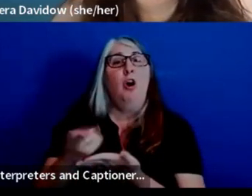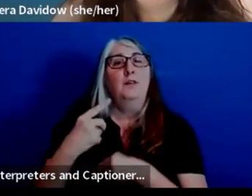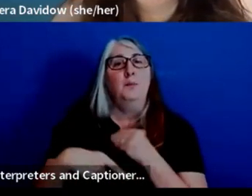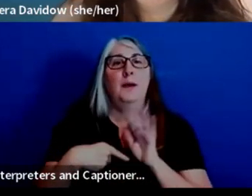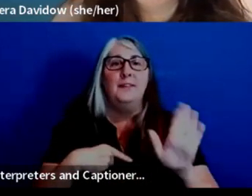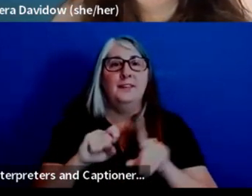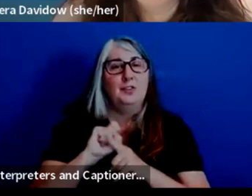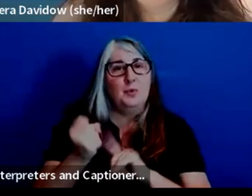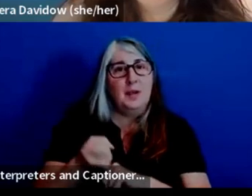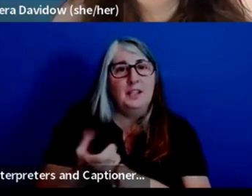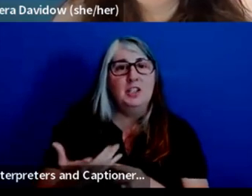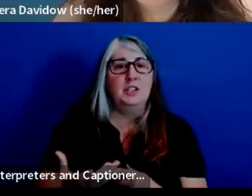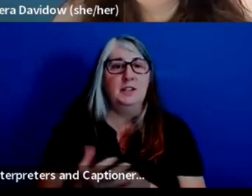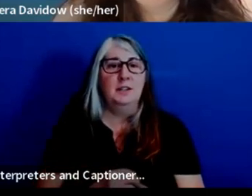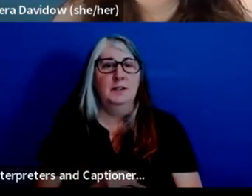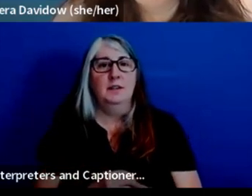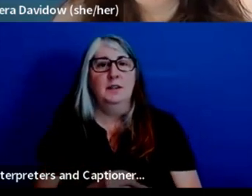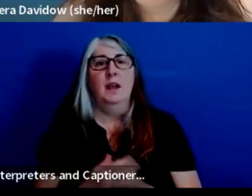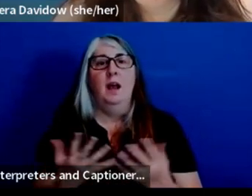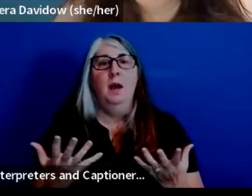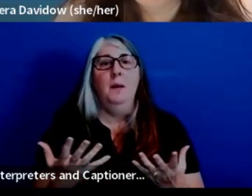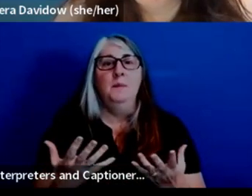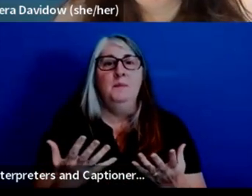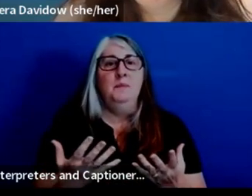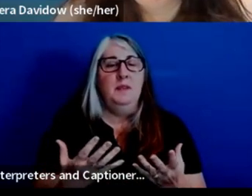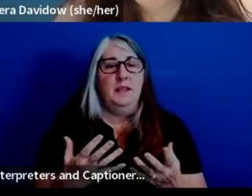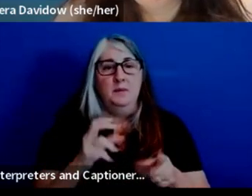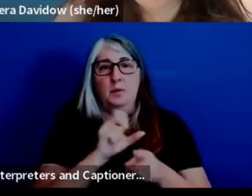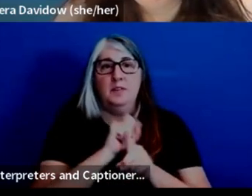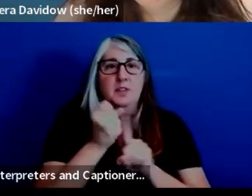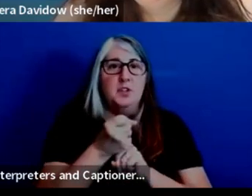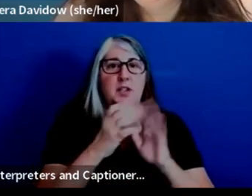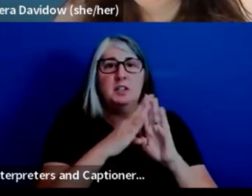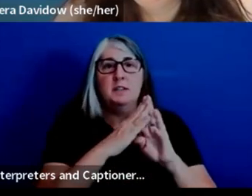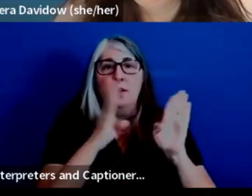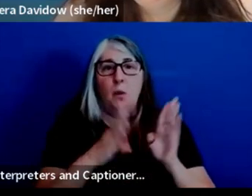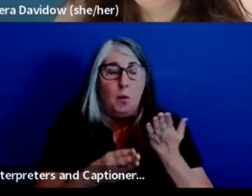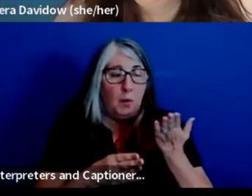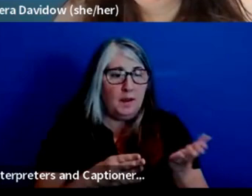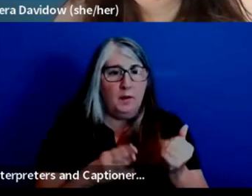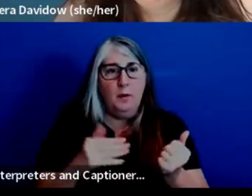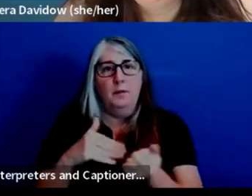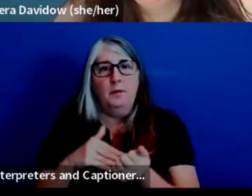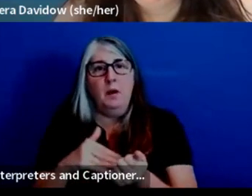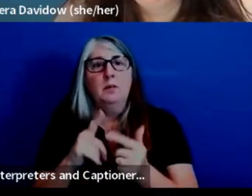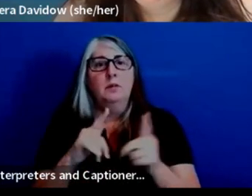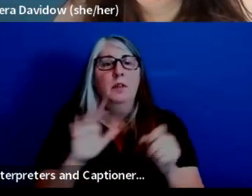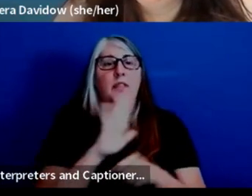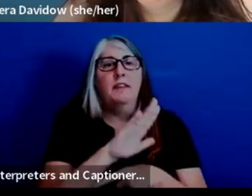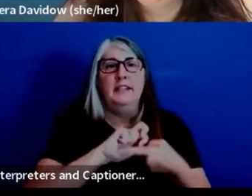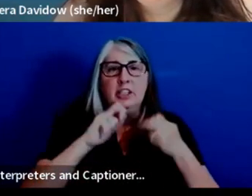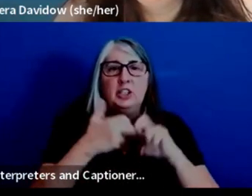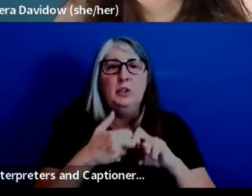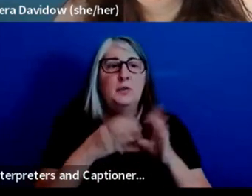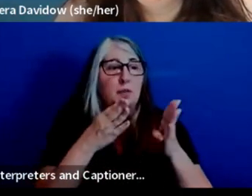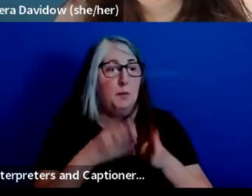it's been the doctors or, the people in the homes, et cetera, saying their issues, and the person is there